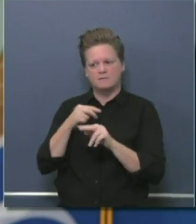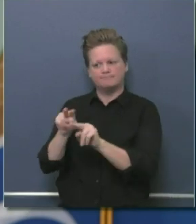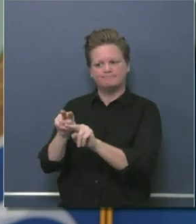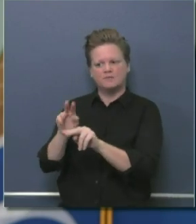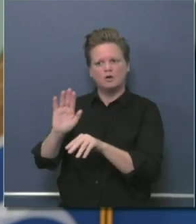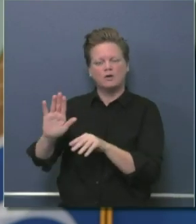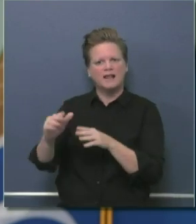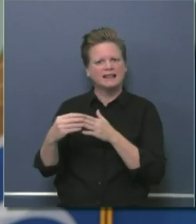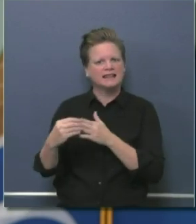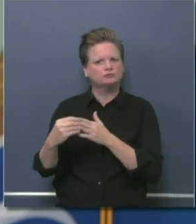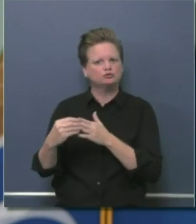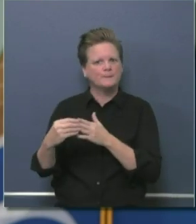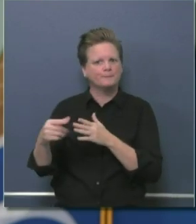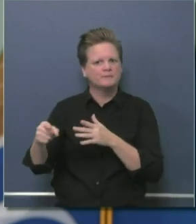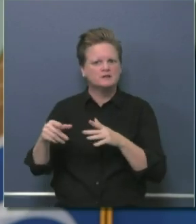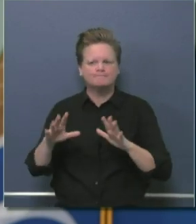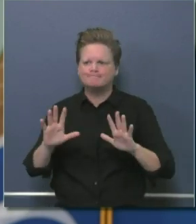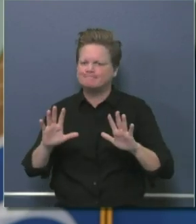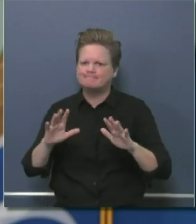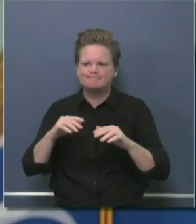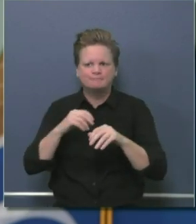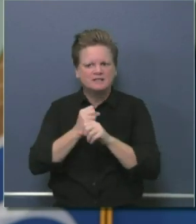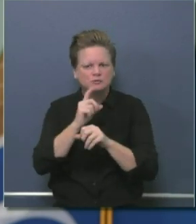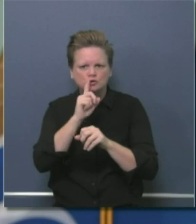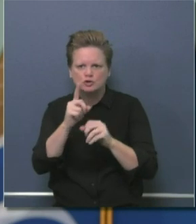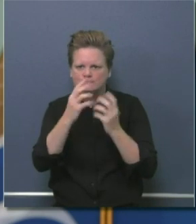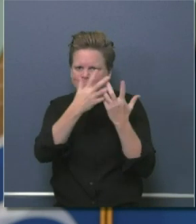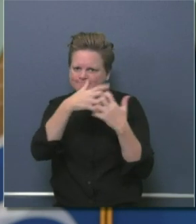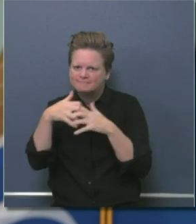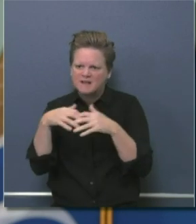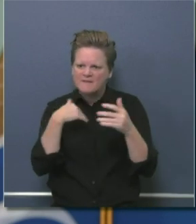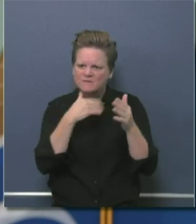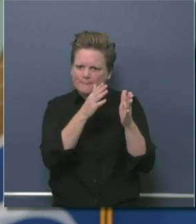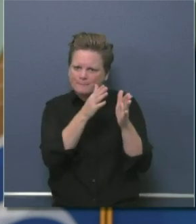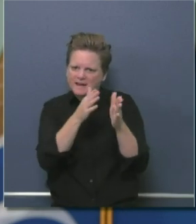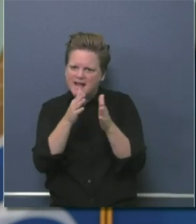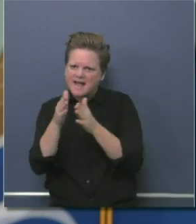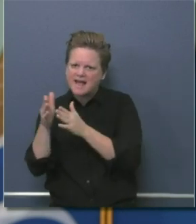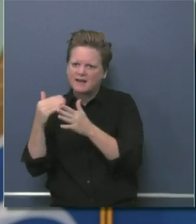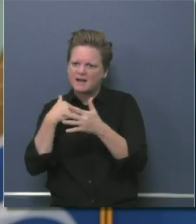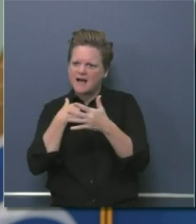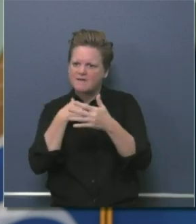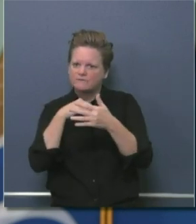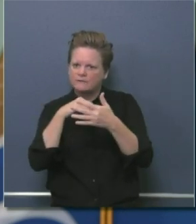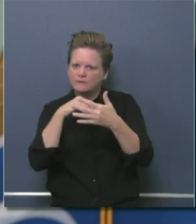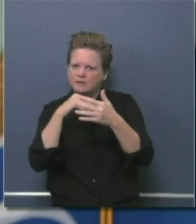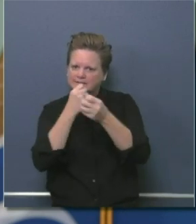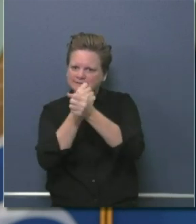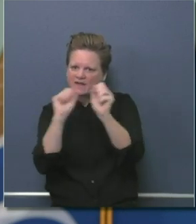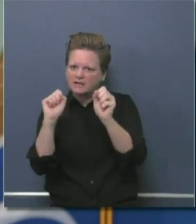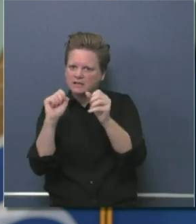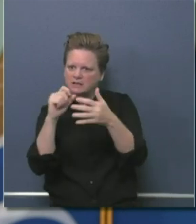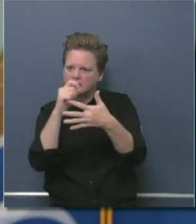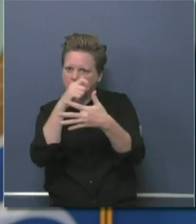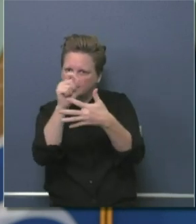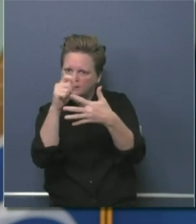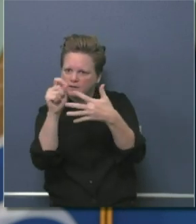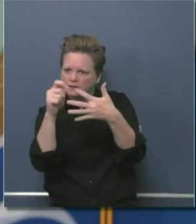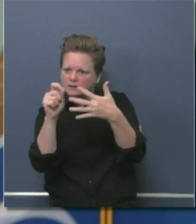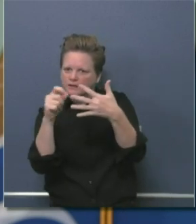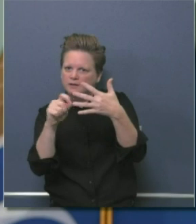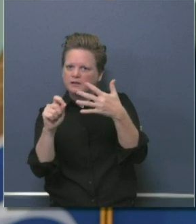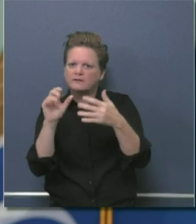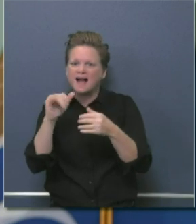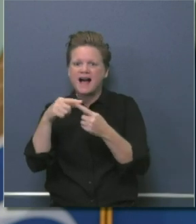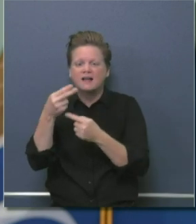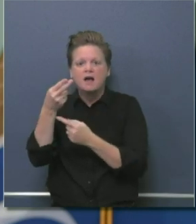They modeled their reopening plans along the lines of those that were advanced yesterday at Huntington Beach and Seal Beach, among